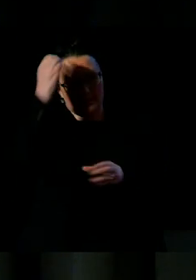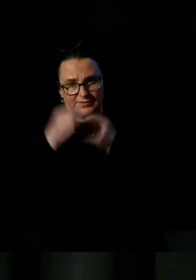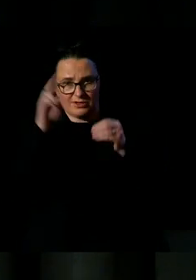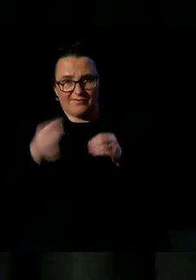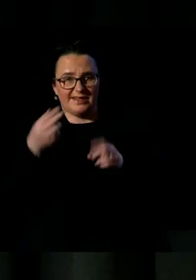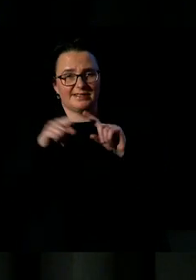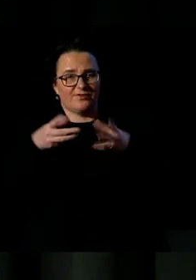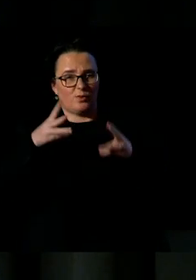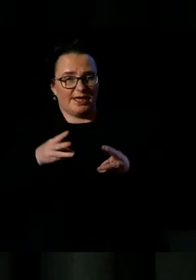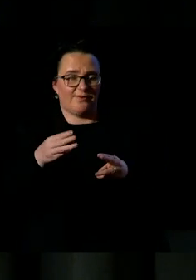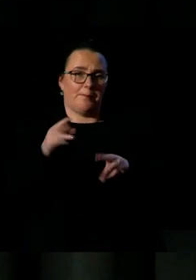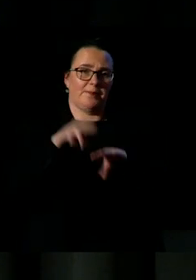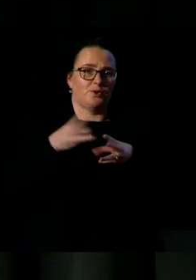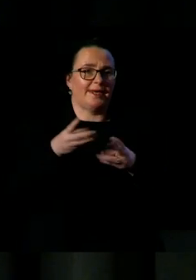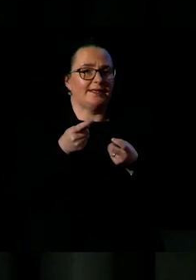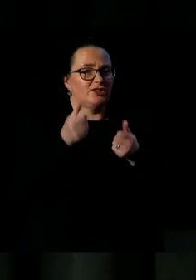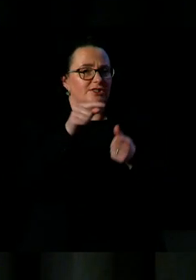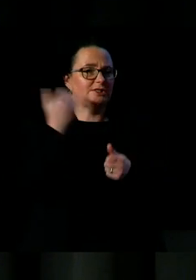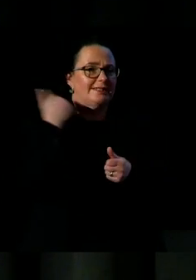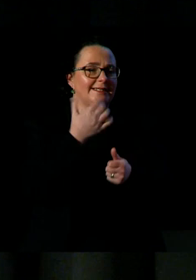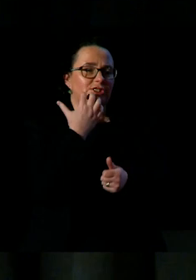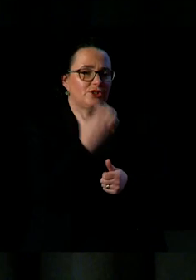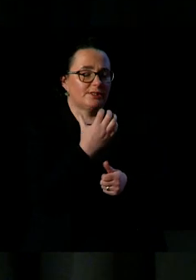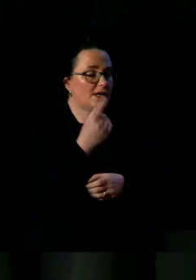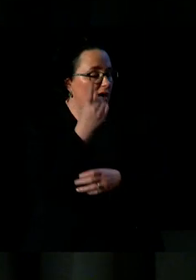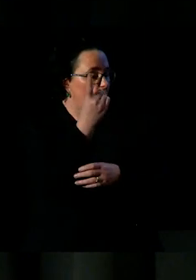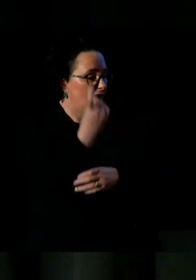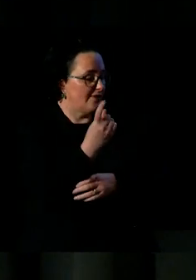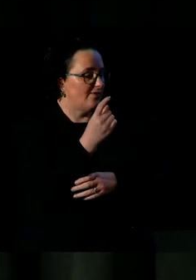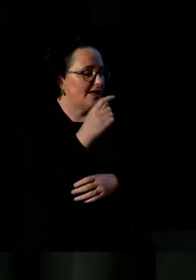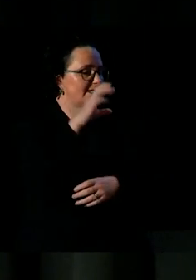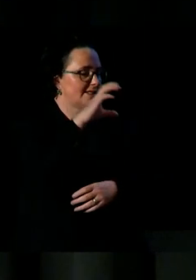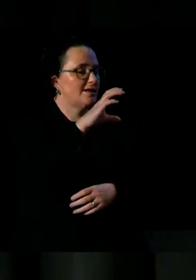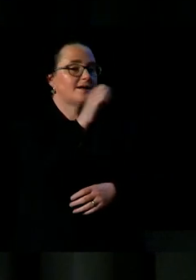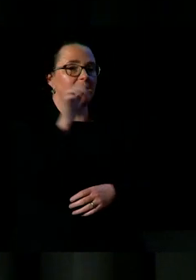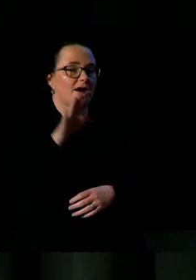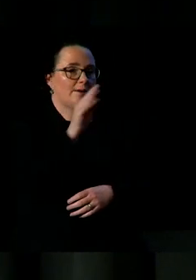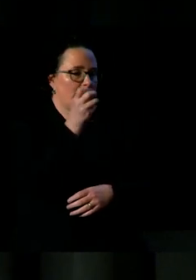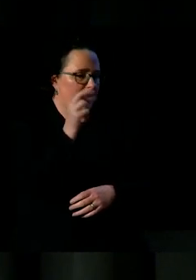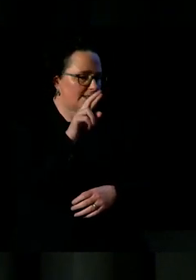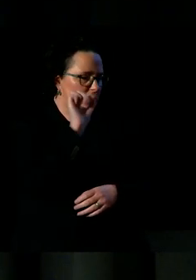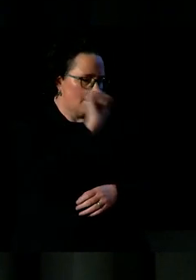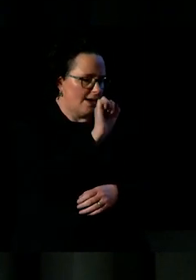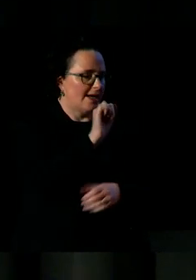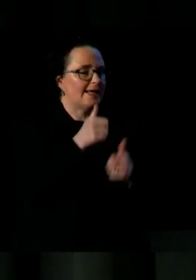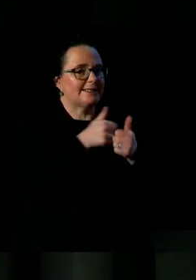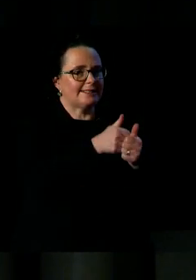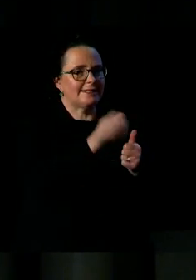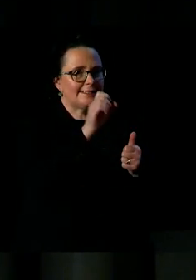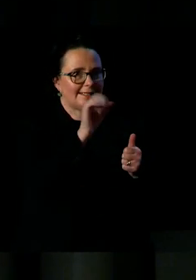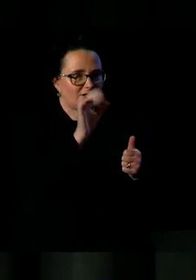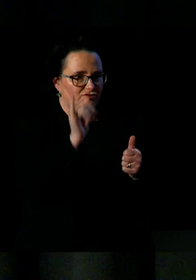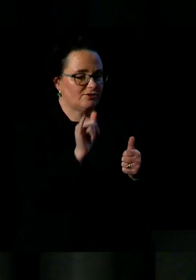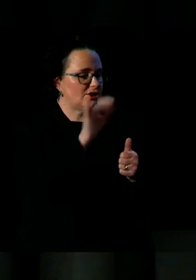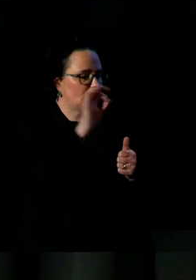of murdering Jews. I invite Dr. Carol Baxter, Assistant Secretary General and Head of Civil Justice and